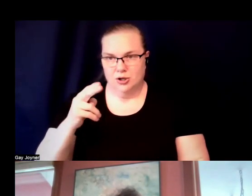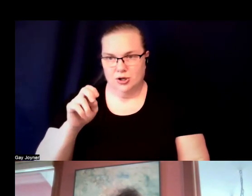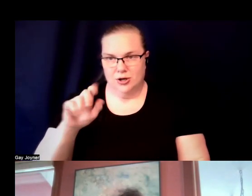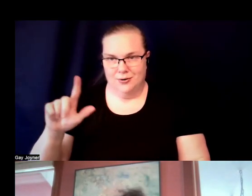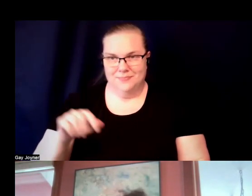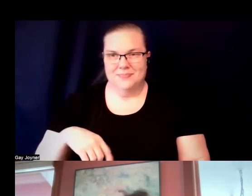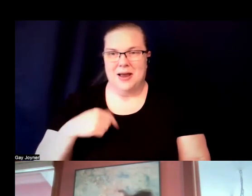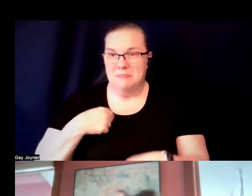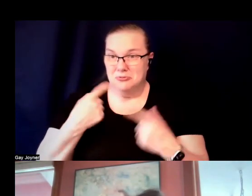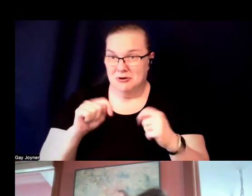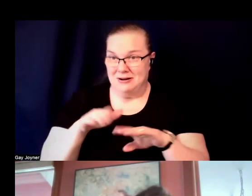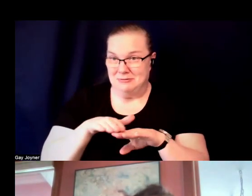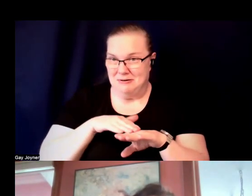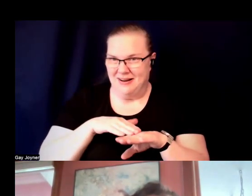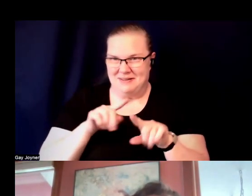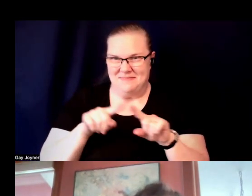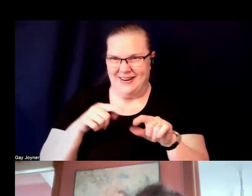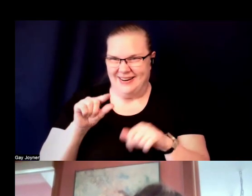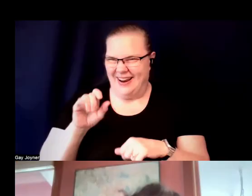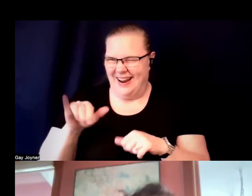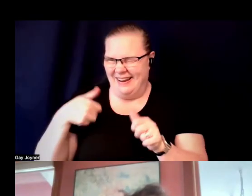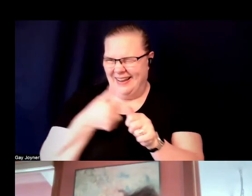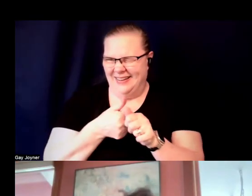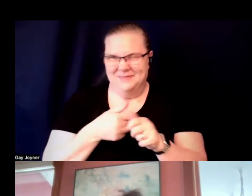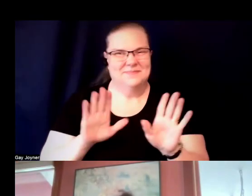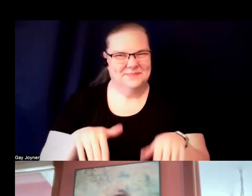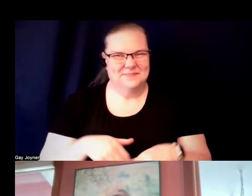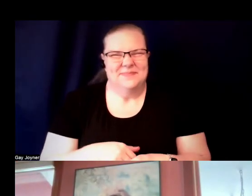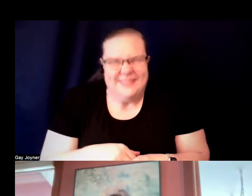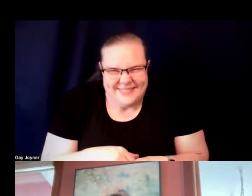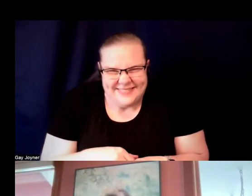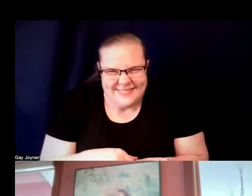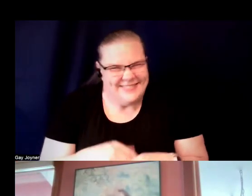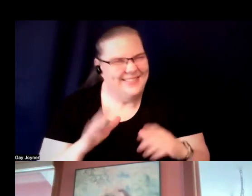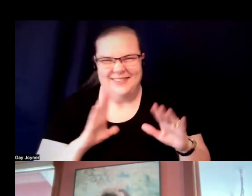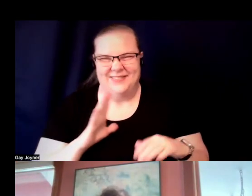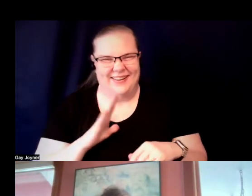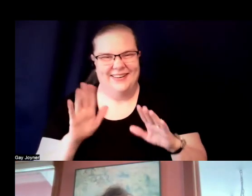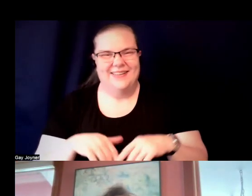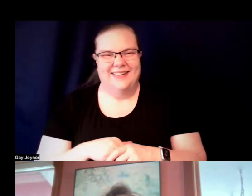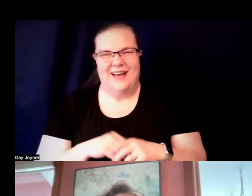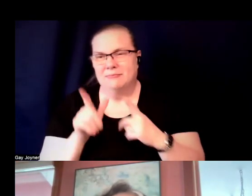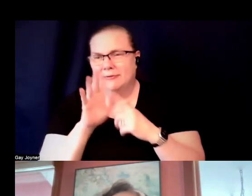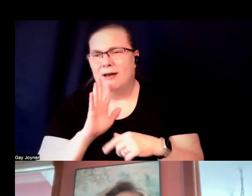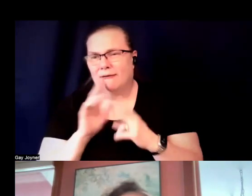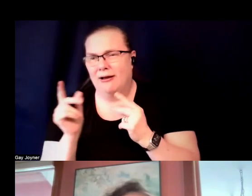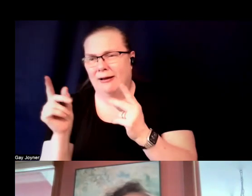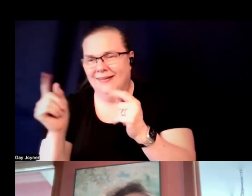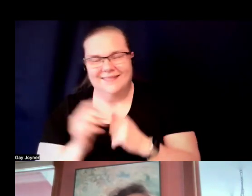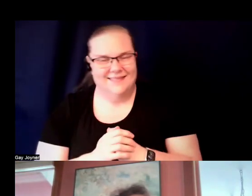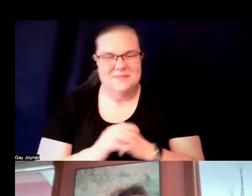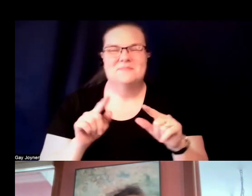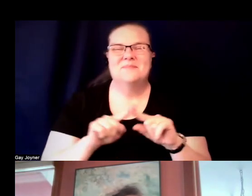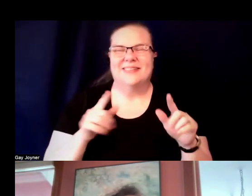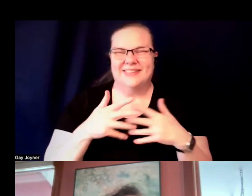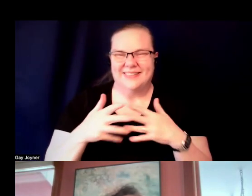down so Kay can catch up. I'm sorry, I talk too fast sometimes. Anyway,